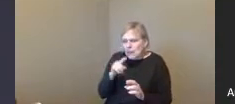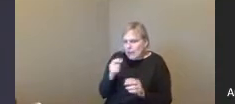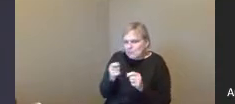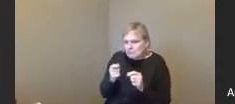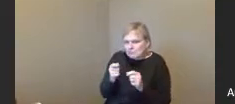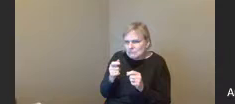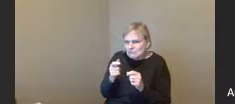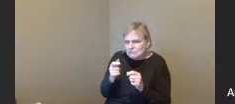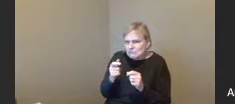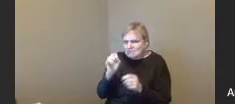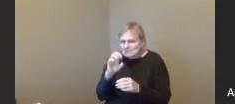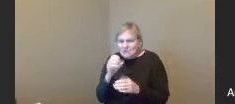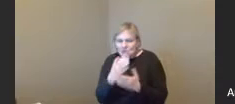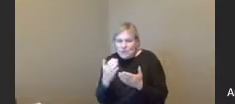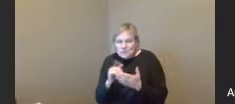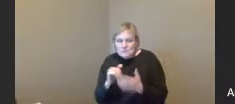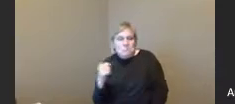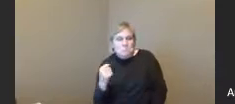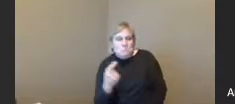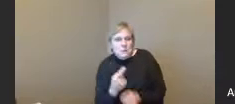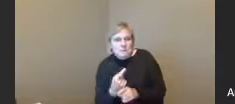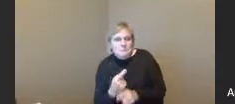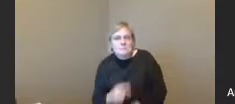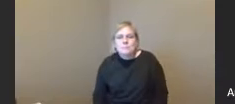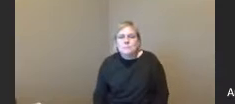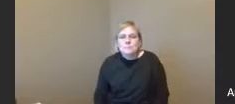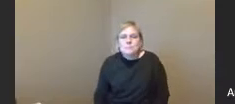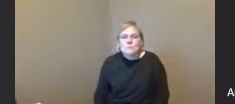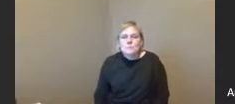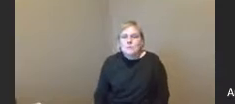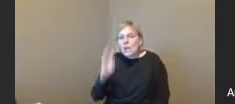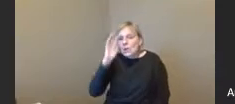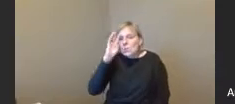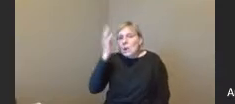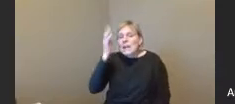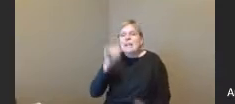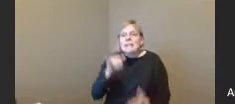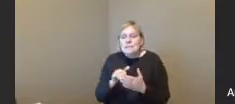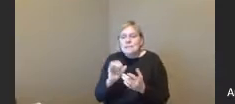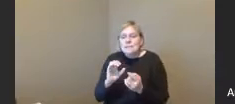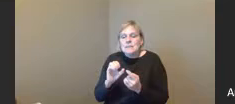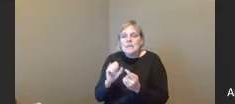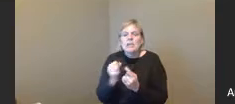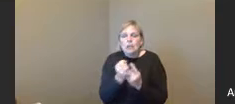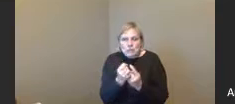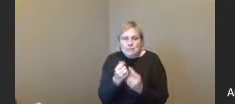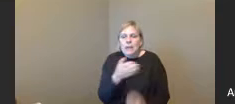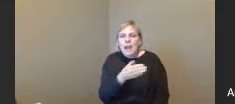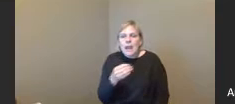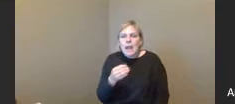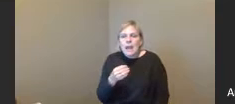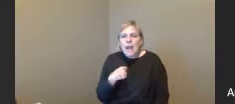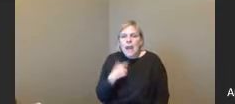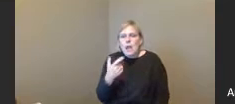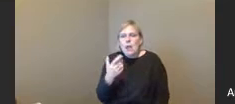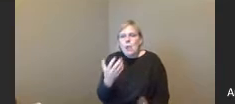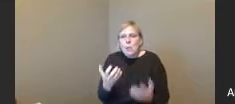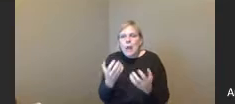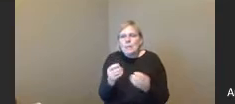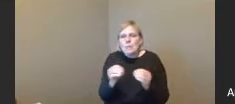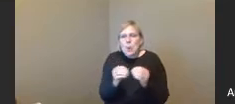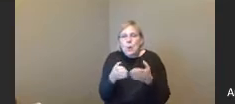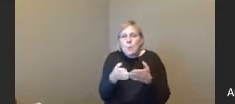Yeah. So in creating those conditions, right? And I want to go a little bit